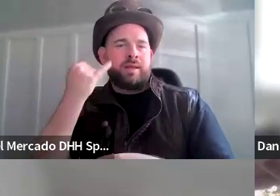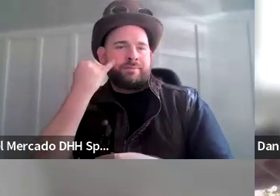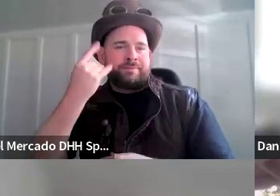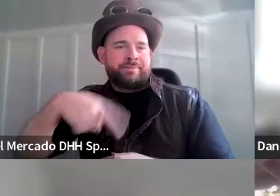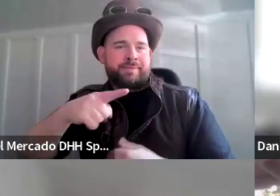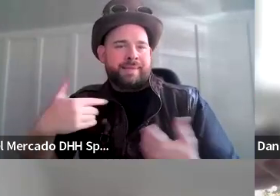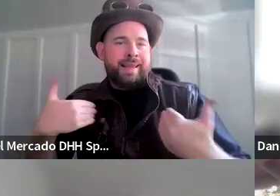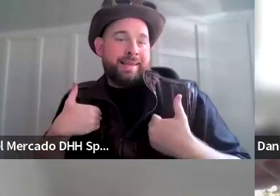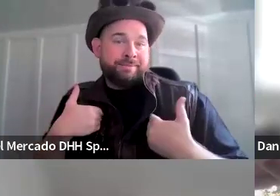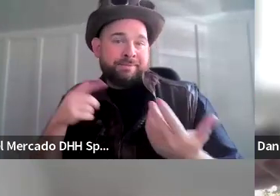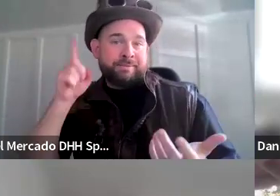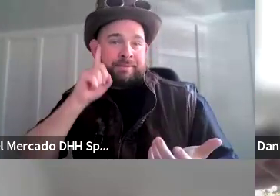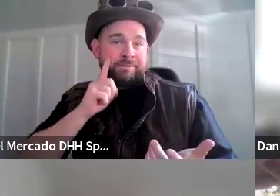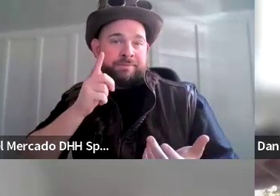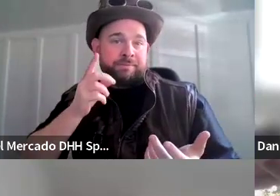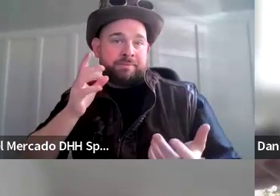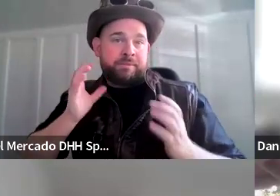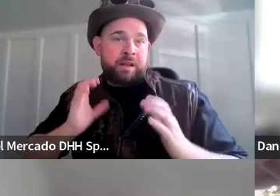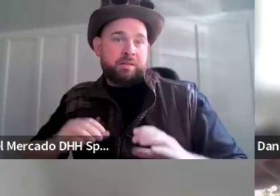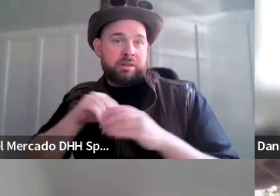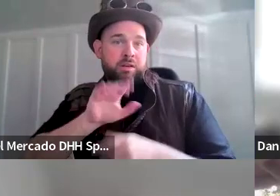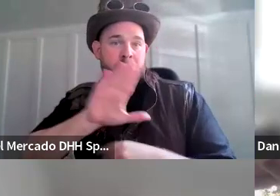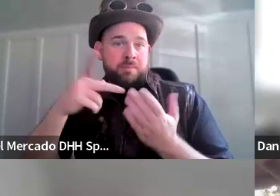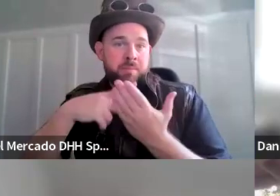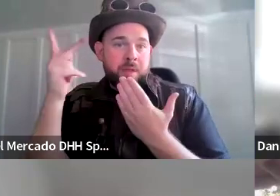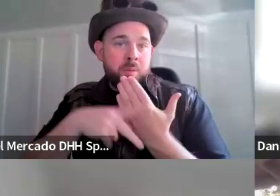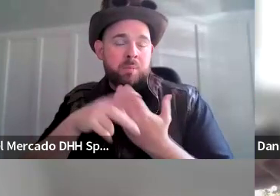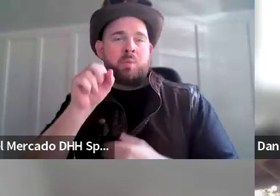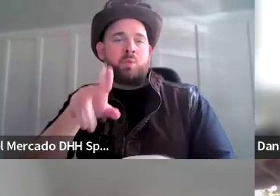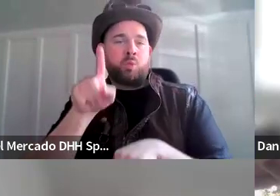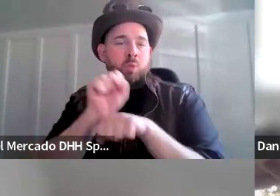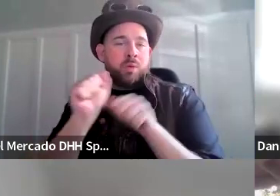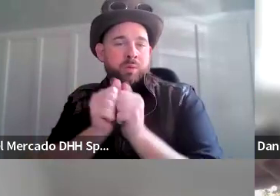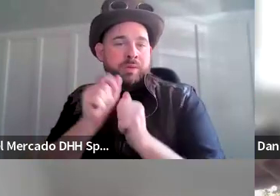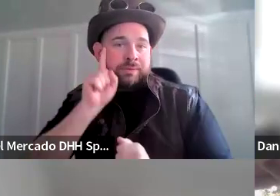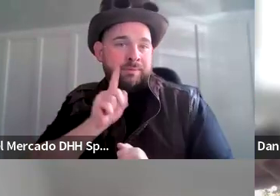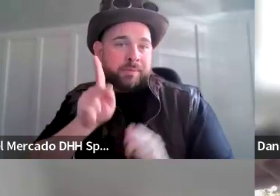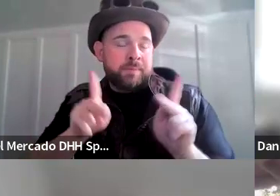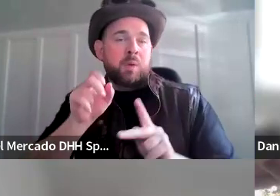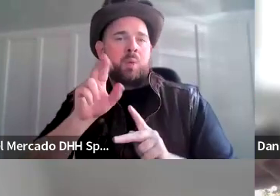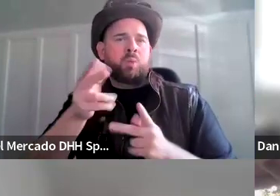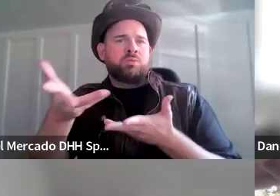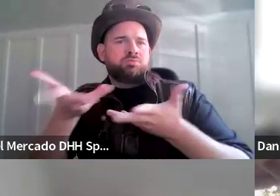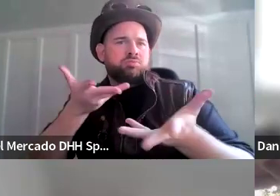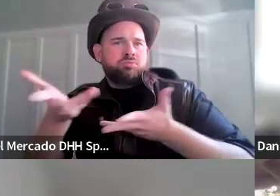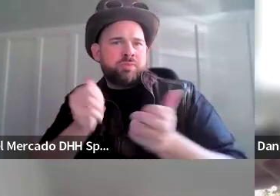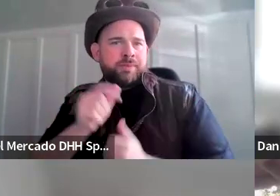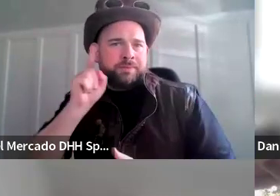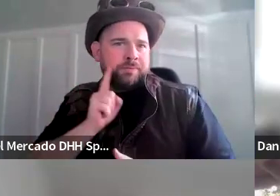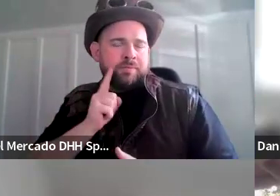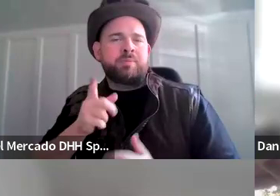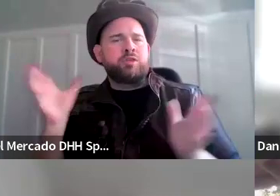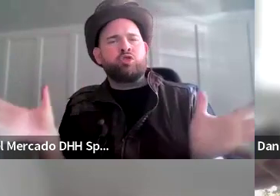more about deaf culture and deaf individuals, if you end up having a deaf consumer in your program, or you work with